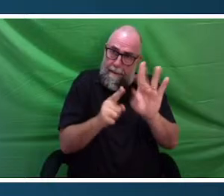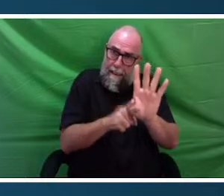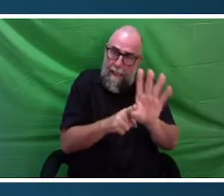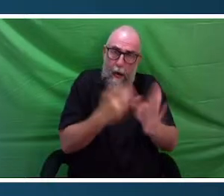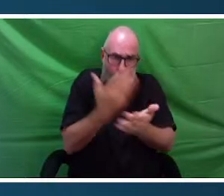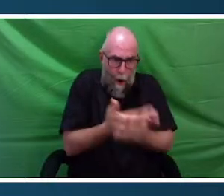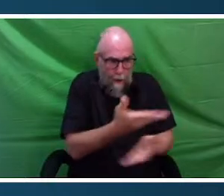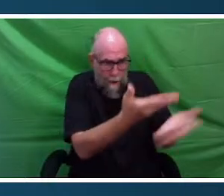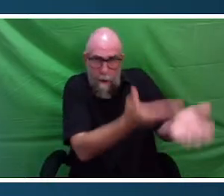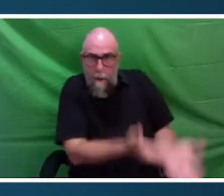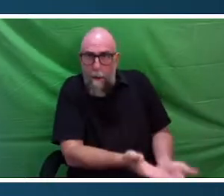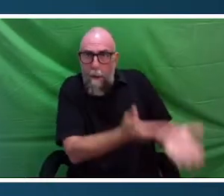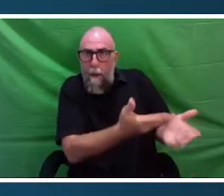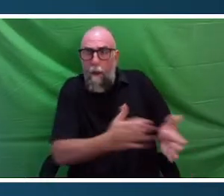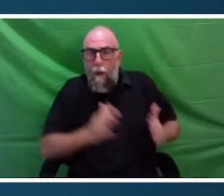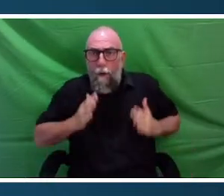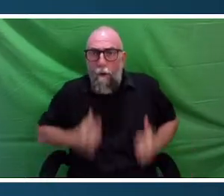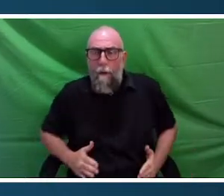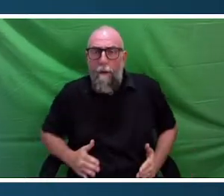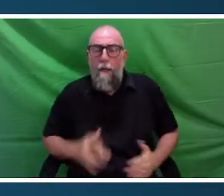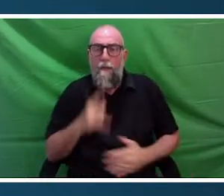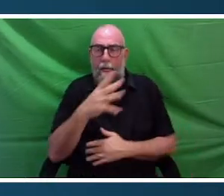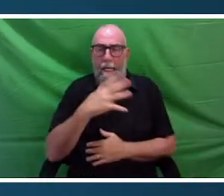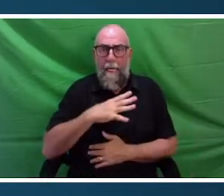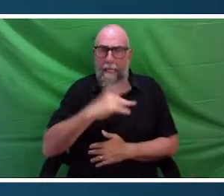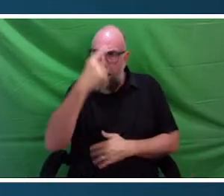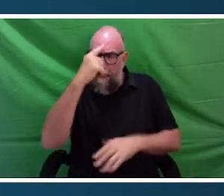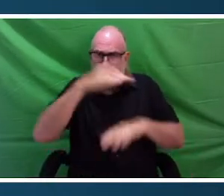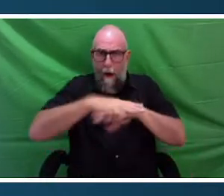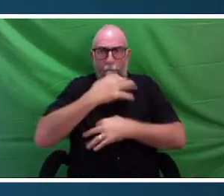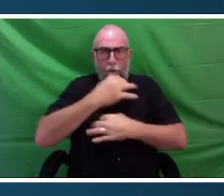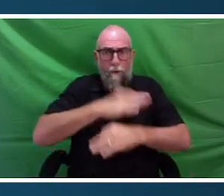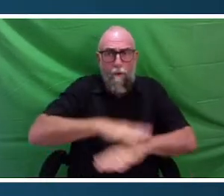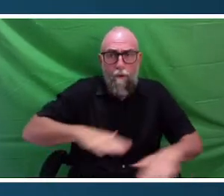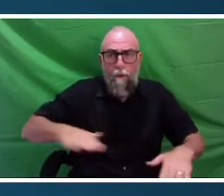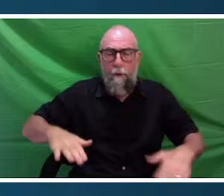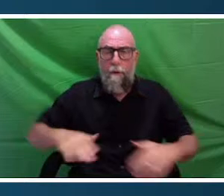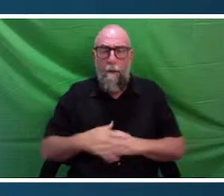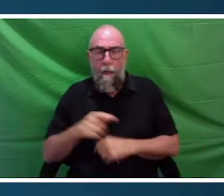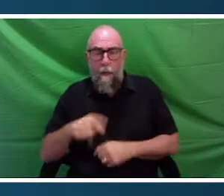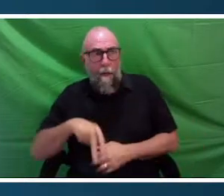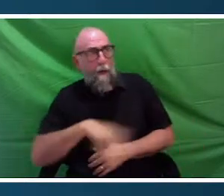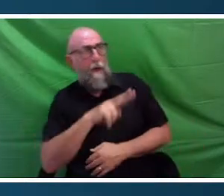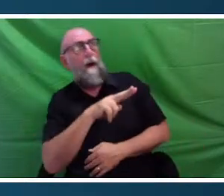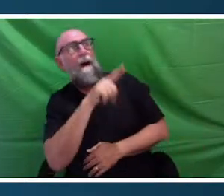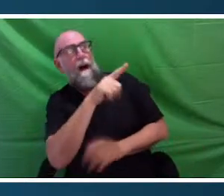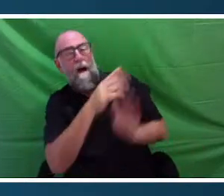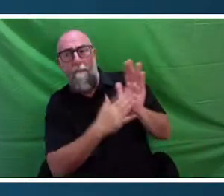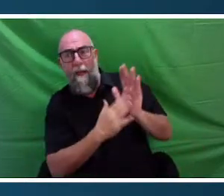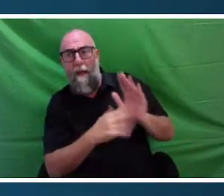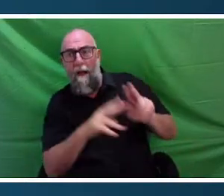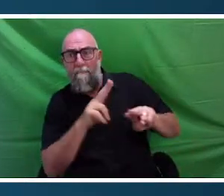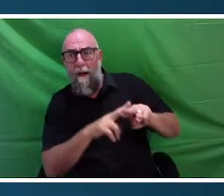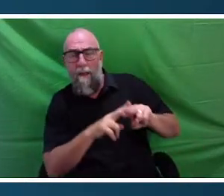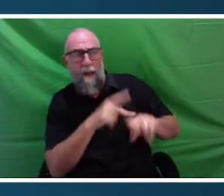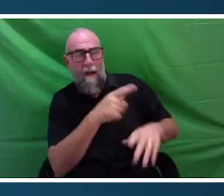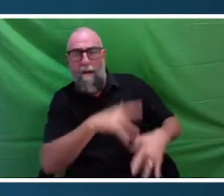transgenerational trauma that follows when children witness their father or mother crumble under the weight of